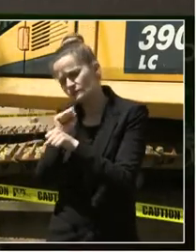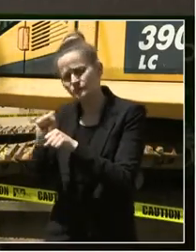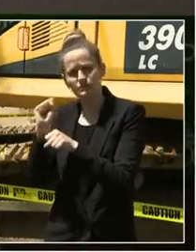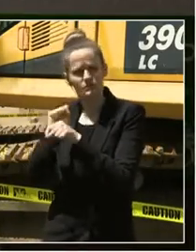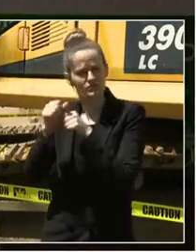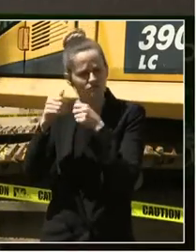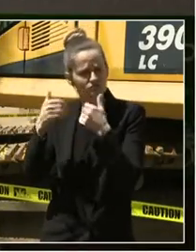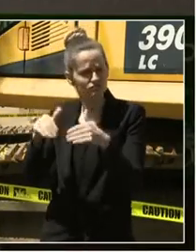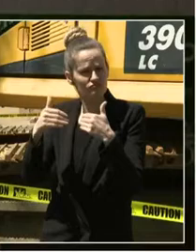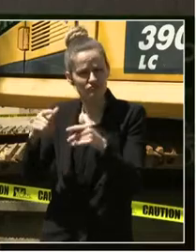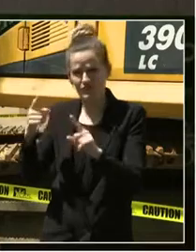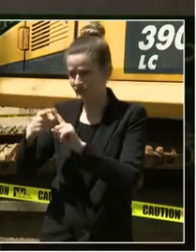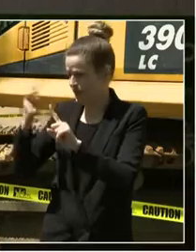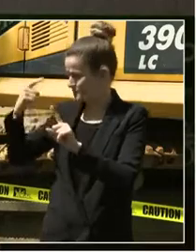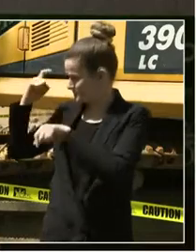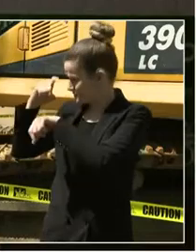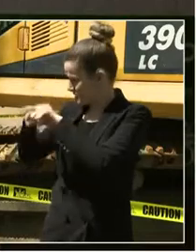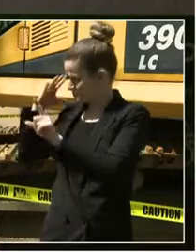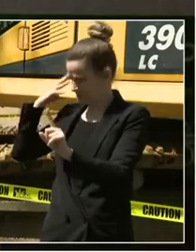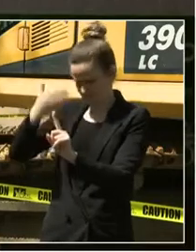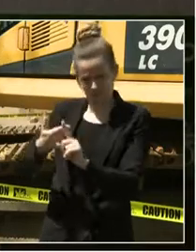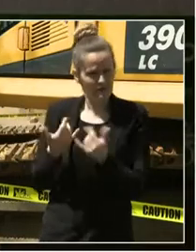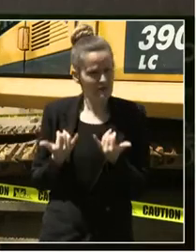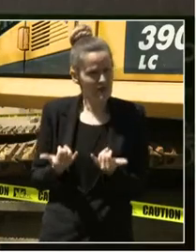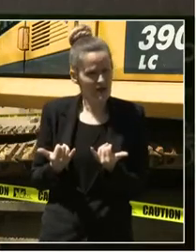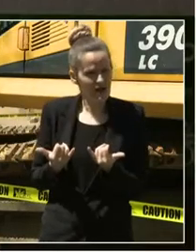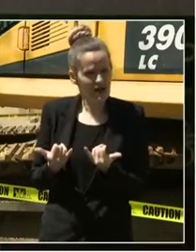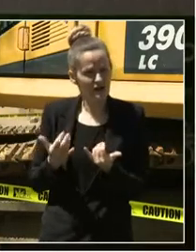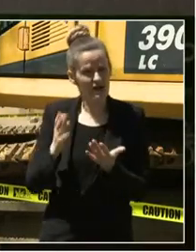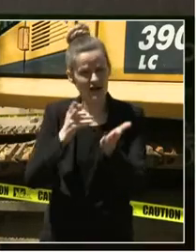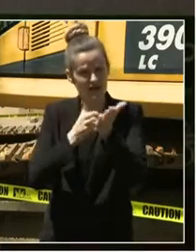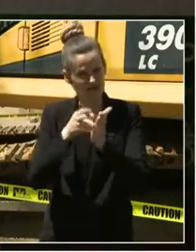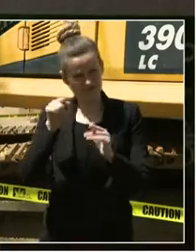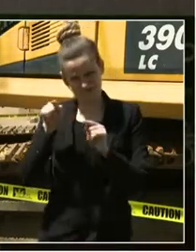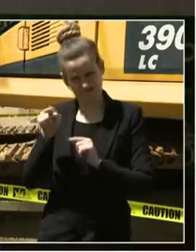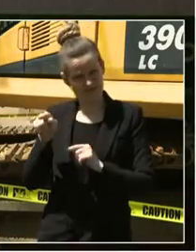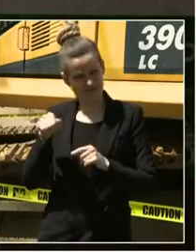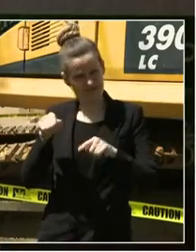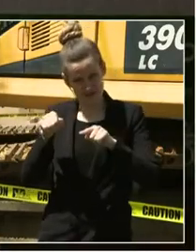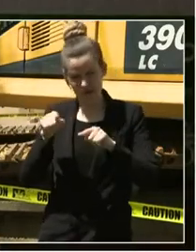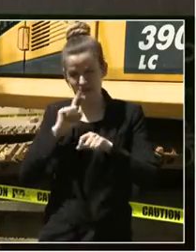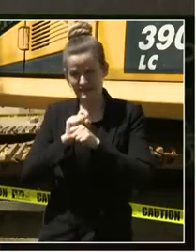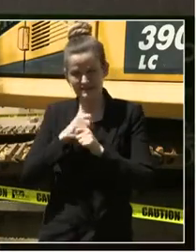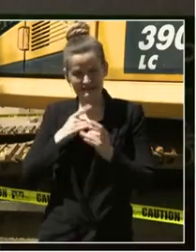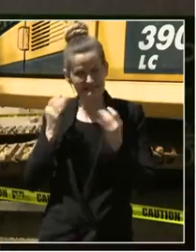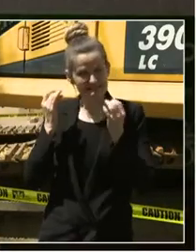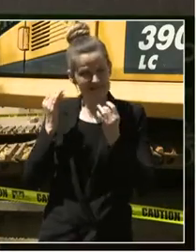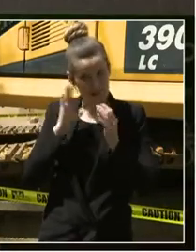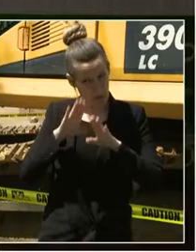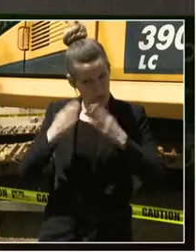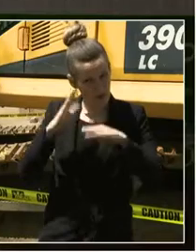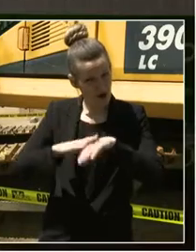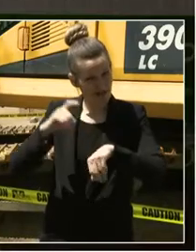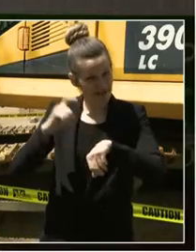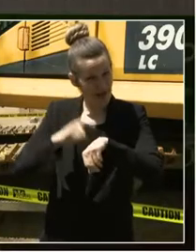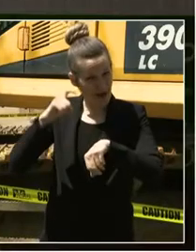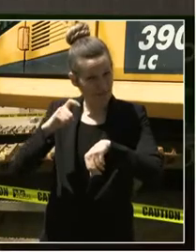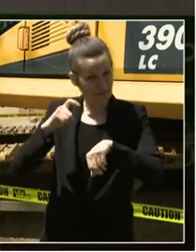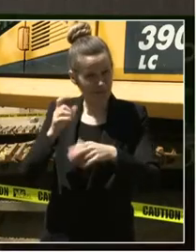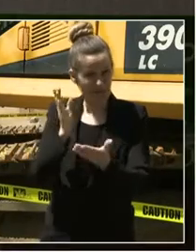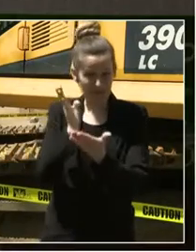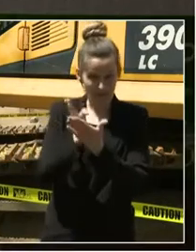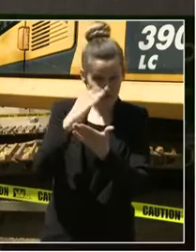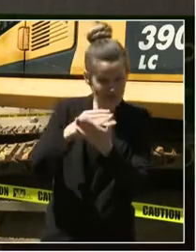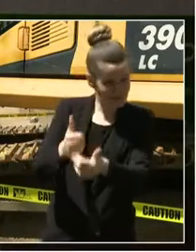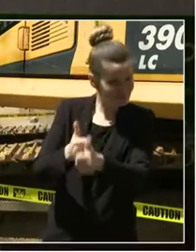place, to ensure that we're going to open on time and on budget, because I know the